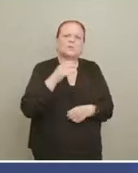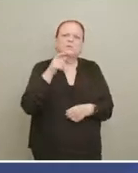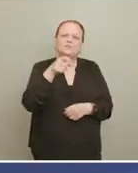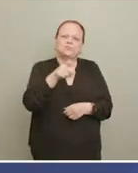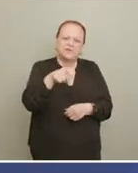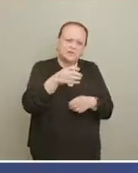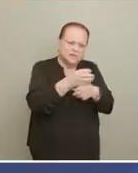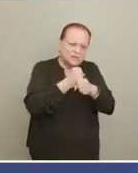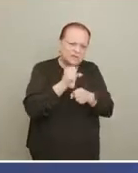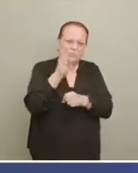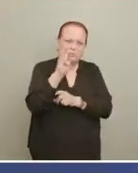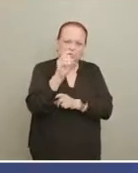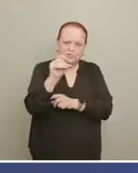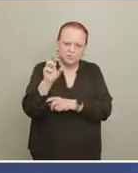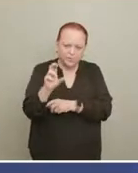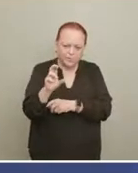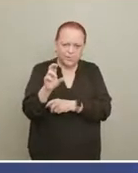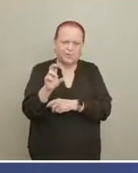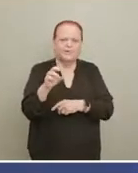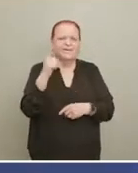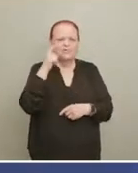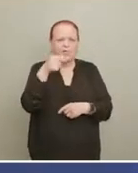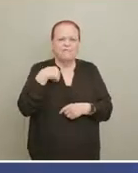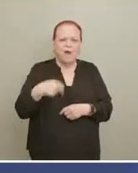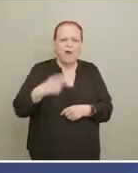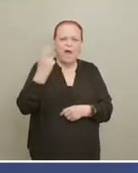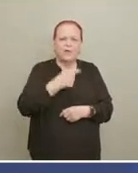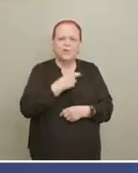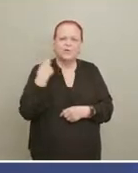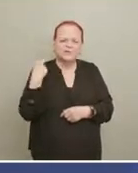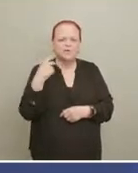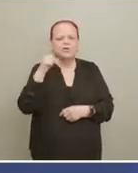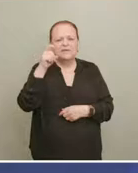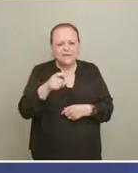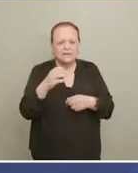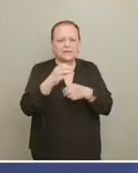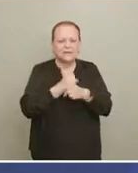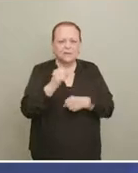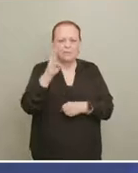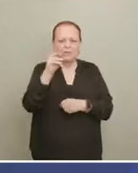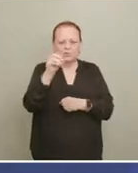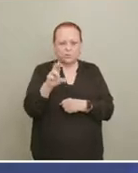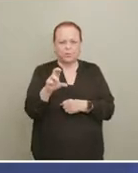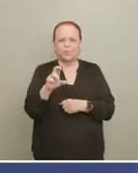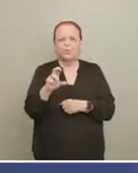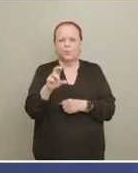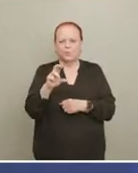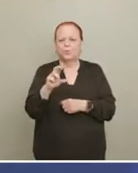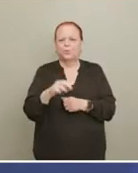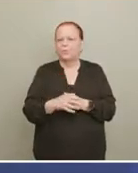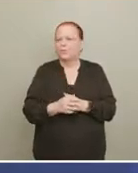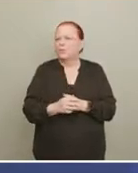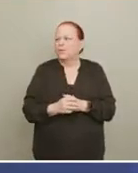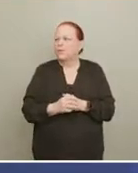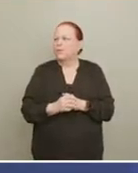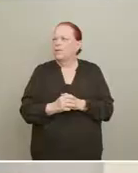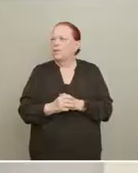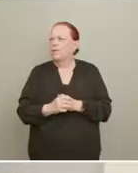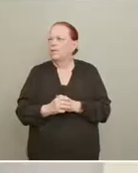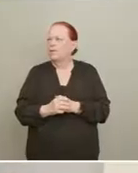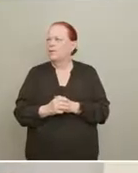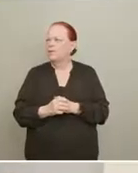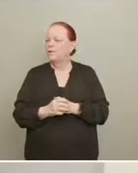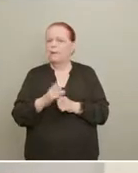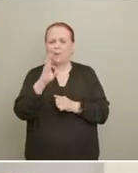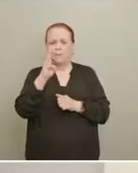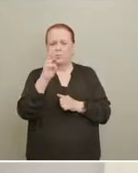booster and if you are individual with high risk, please get vaccinated. So thank you. I have a quick follow-up. I think the